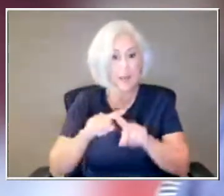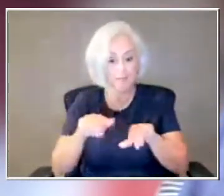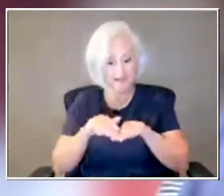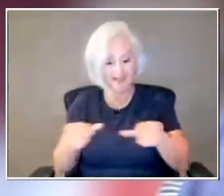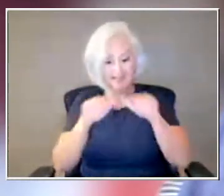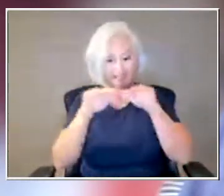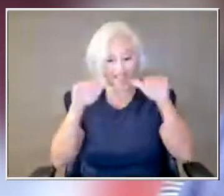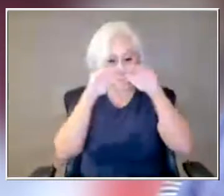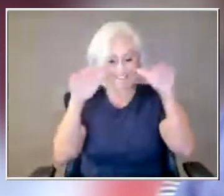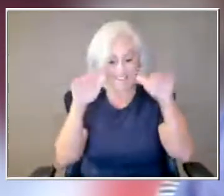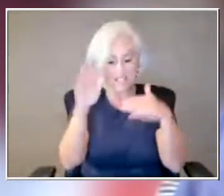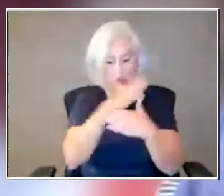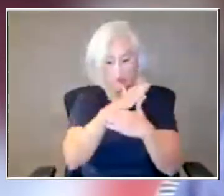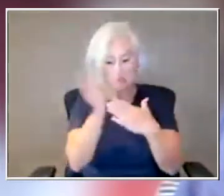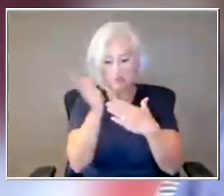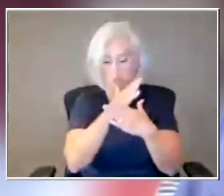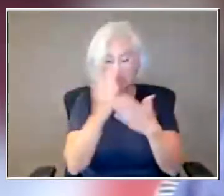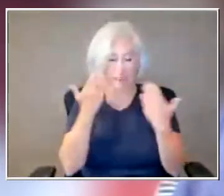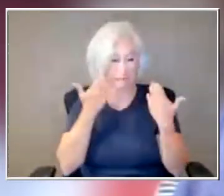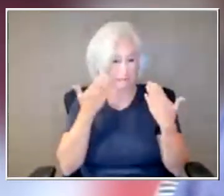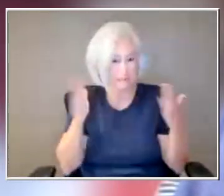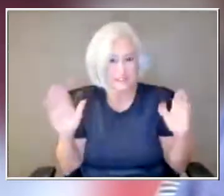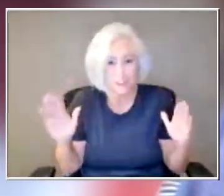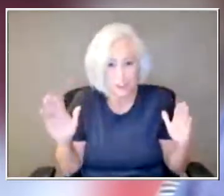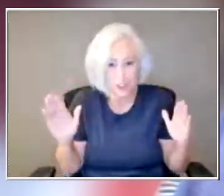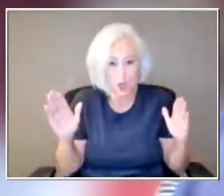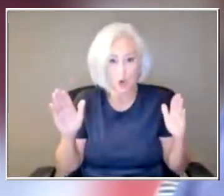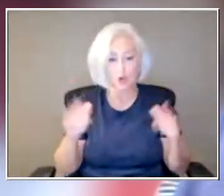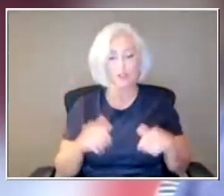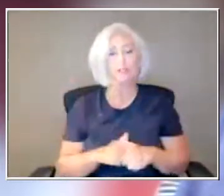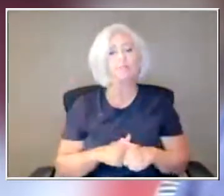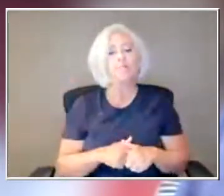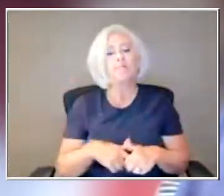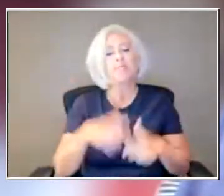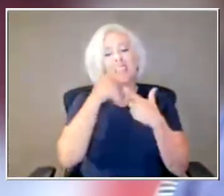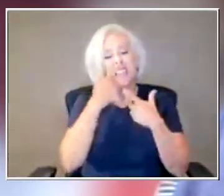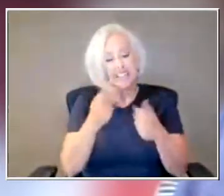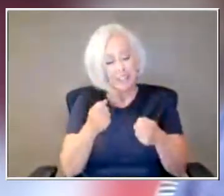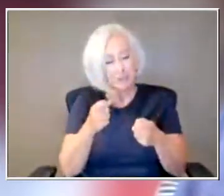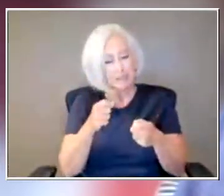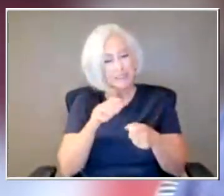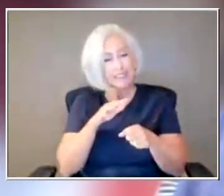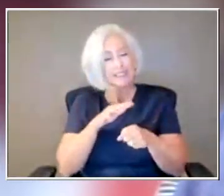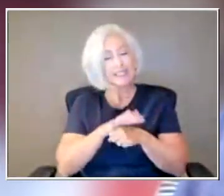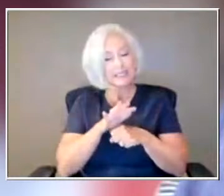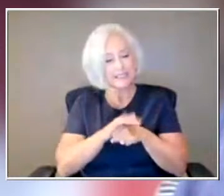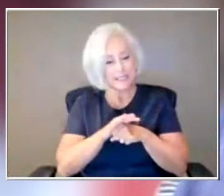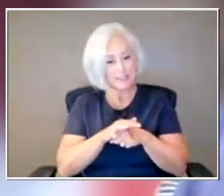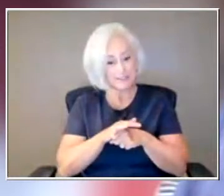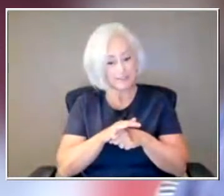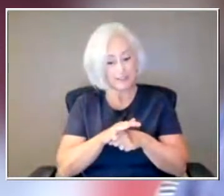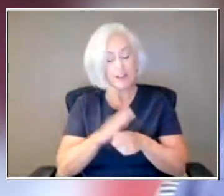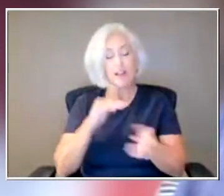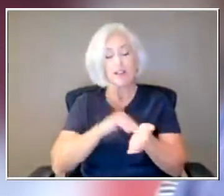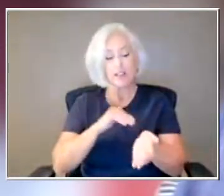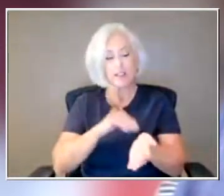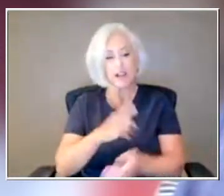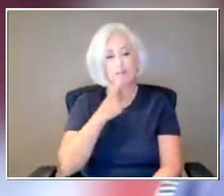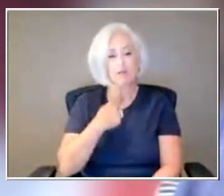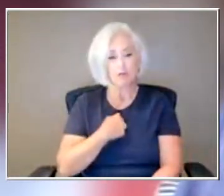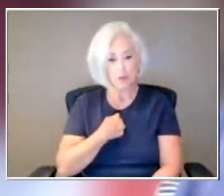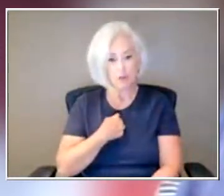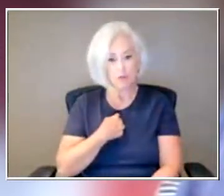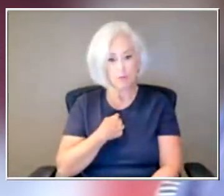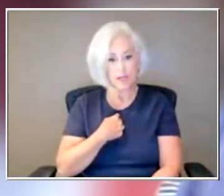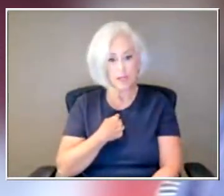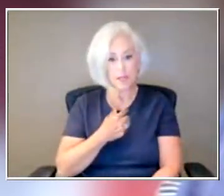really familiar with. And interestingly enough, if you will, when the doctor told me my PSA